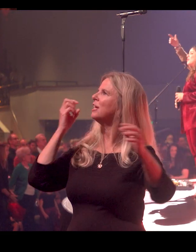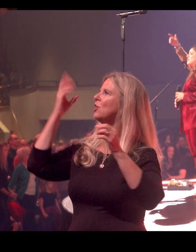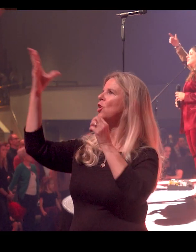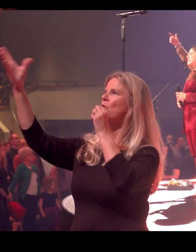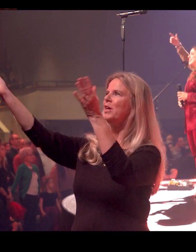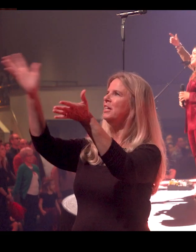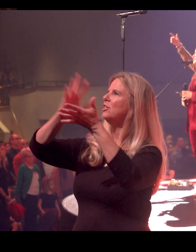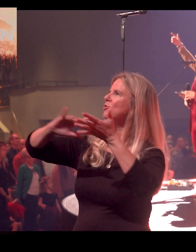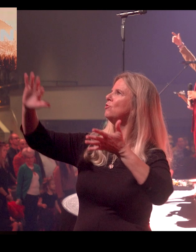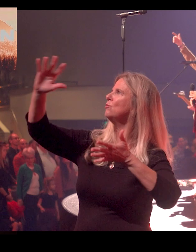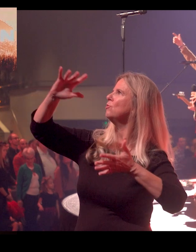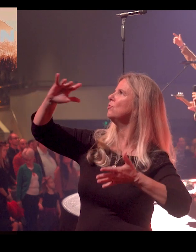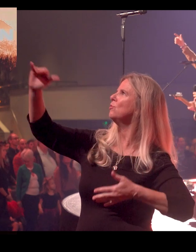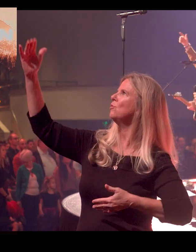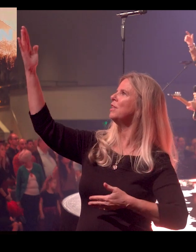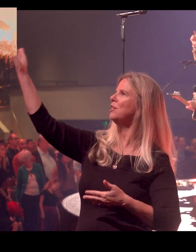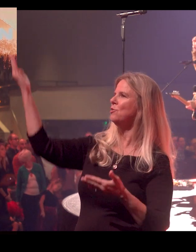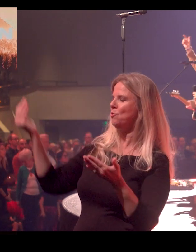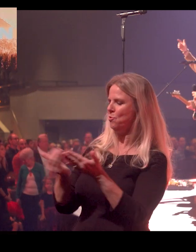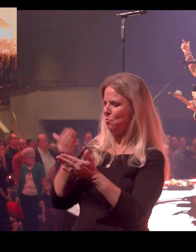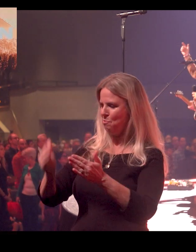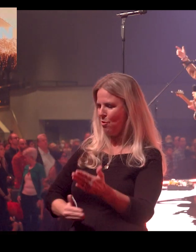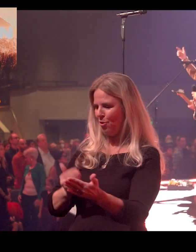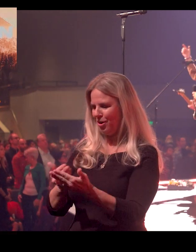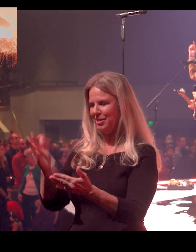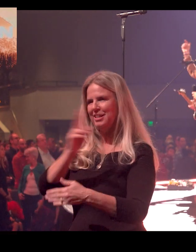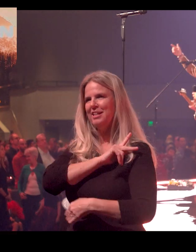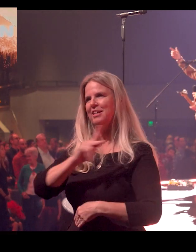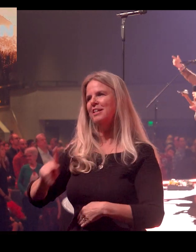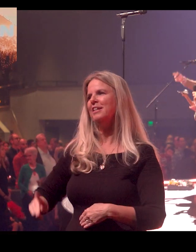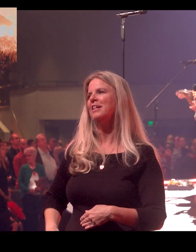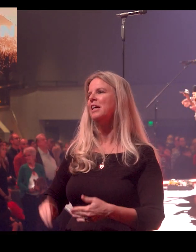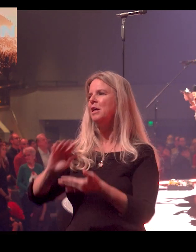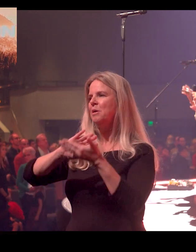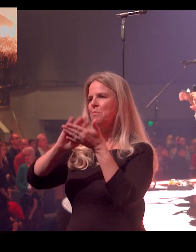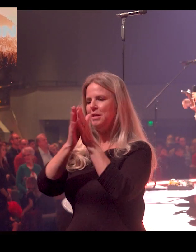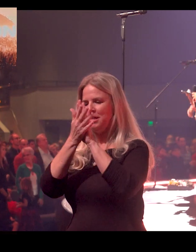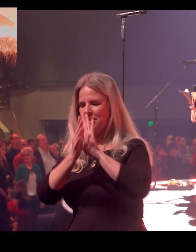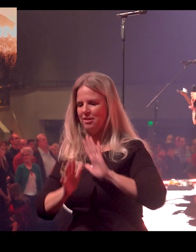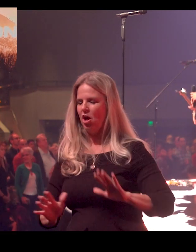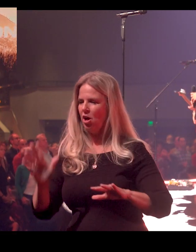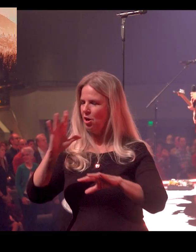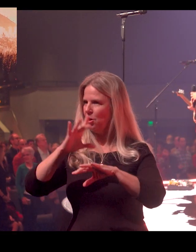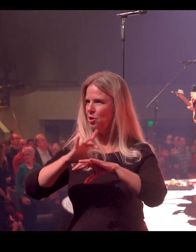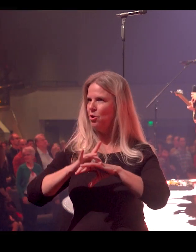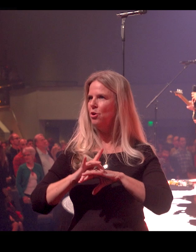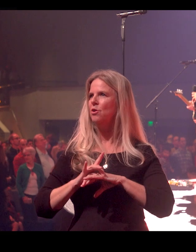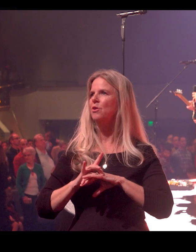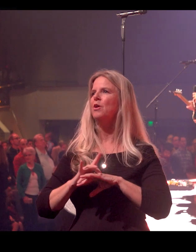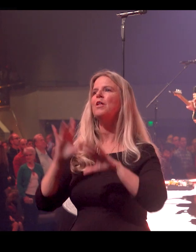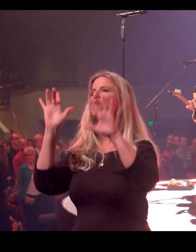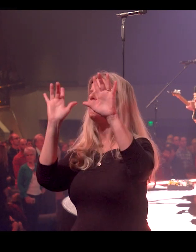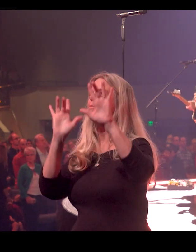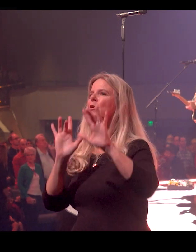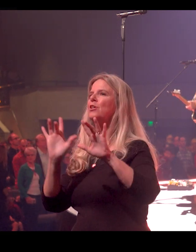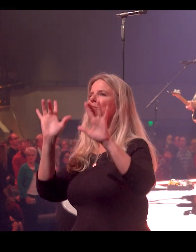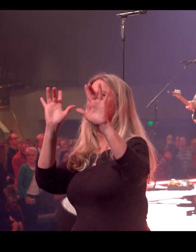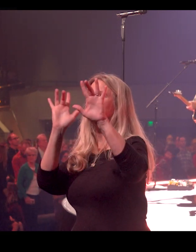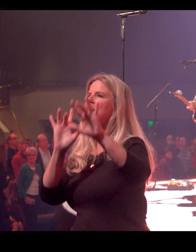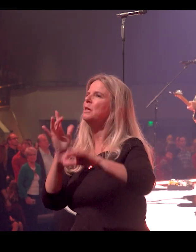newborn King, peace on earth and mercy mild, God